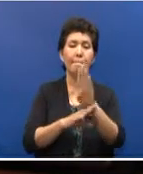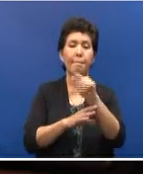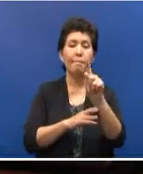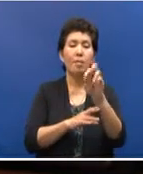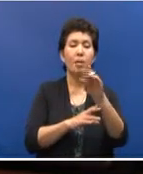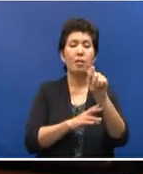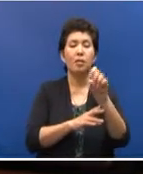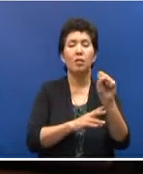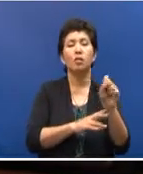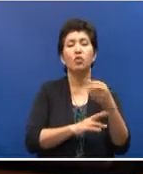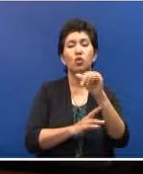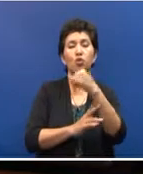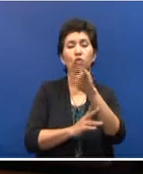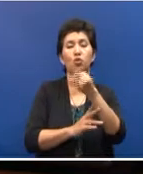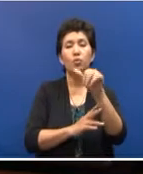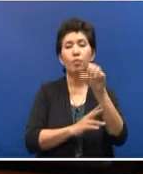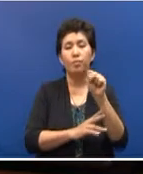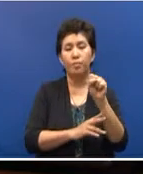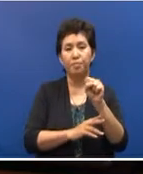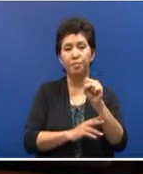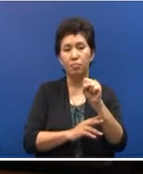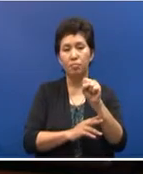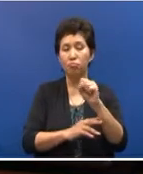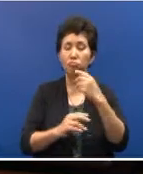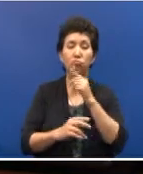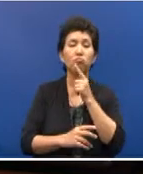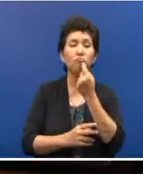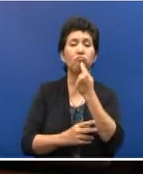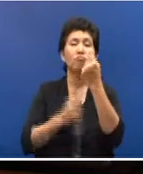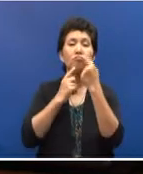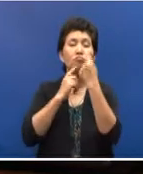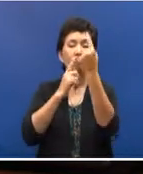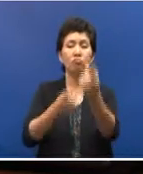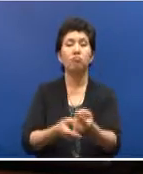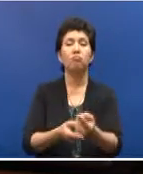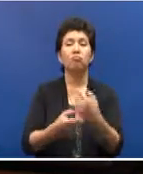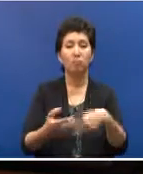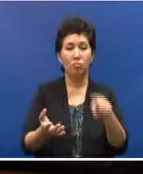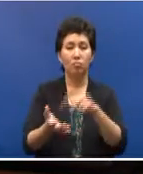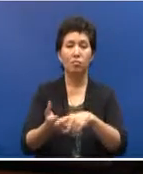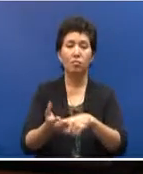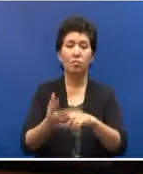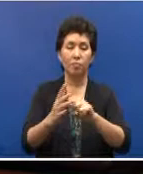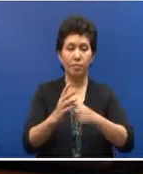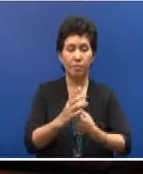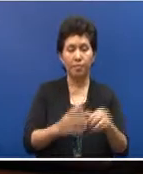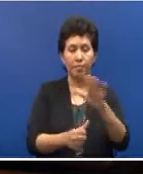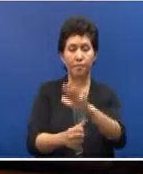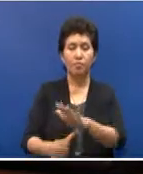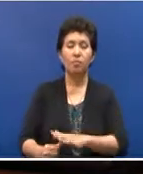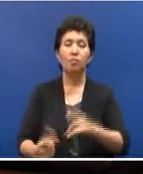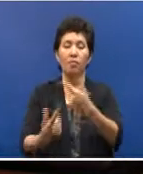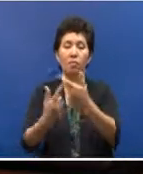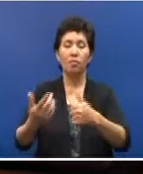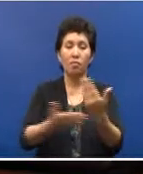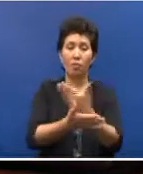Jews, okay, also well established. Okay, and since World War II, substantial immigrations from the